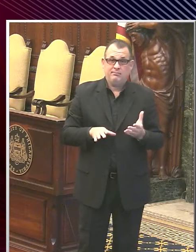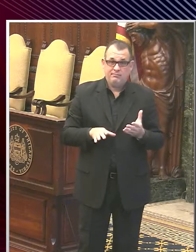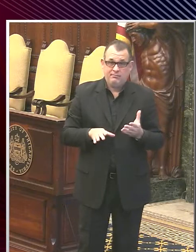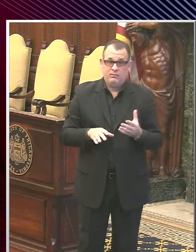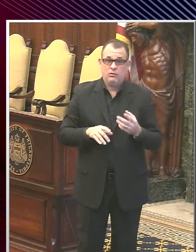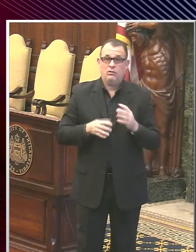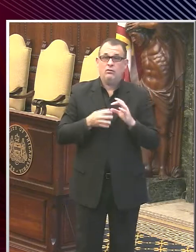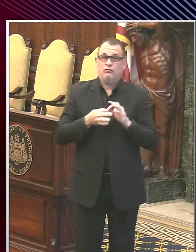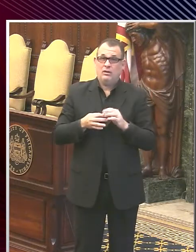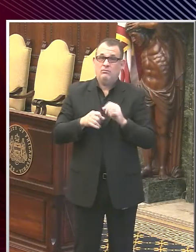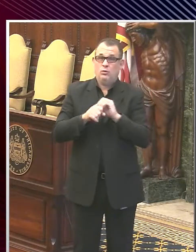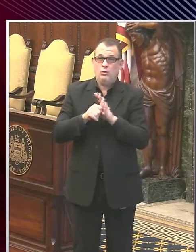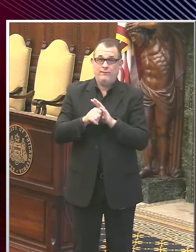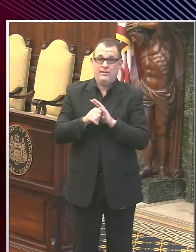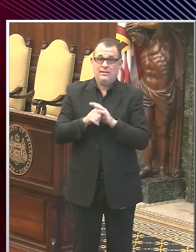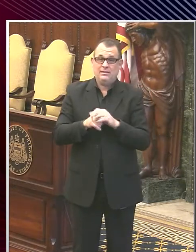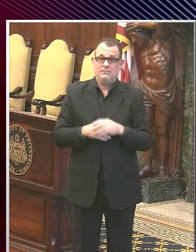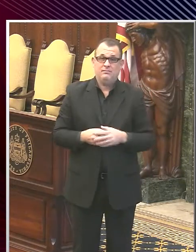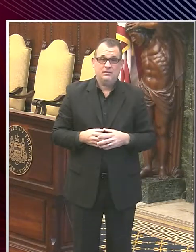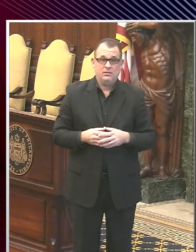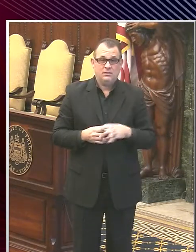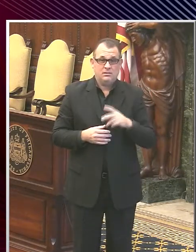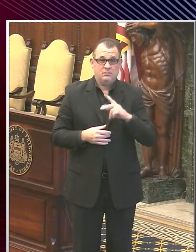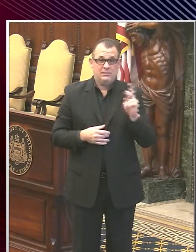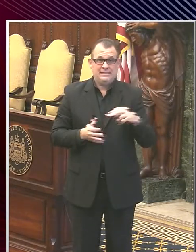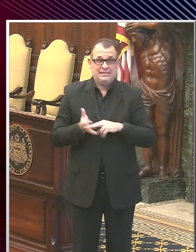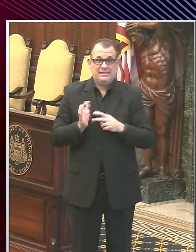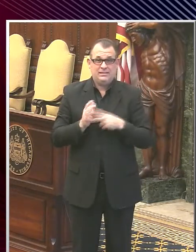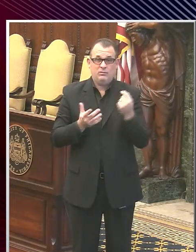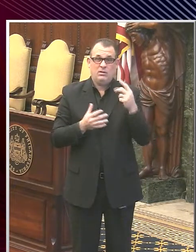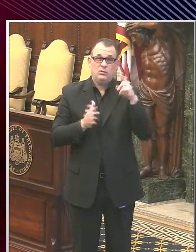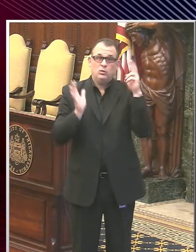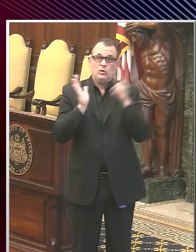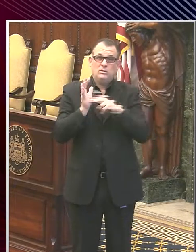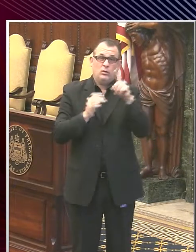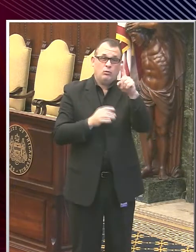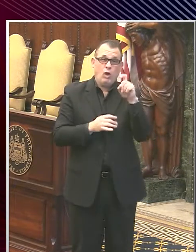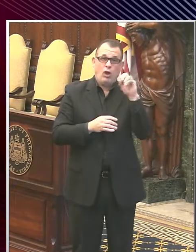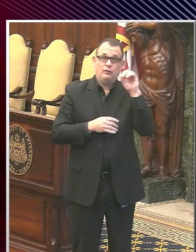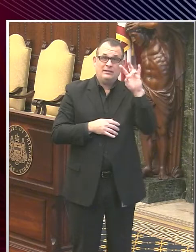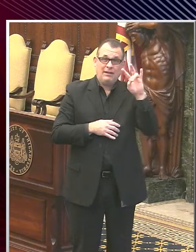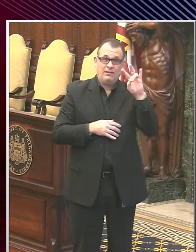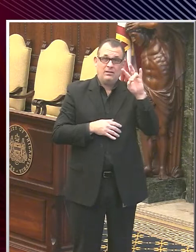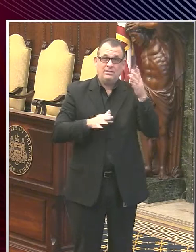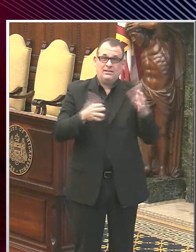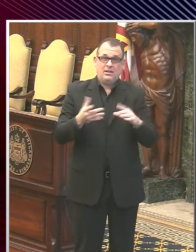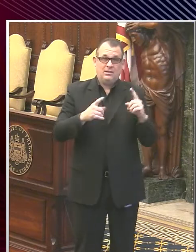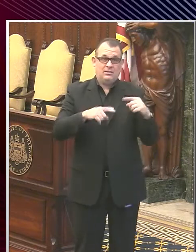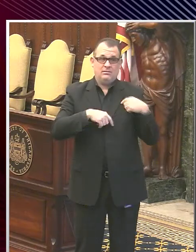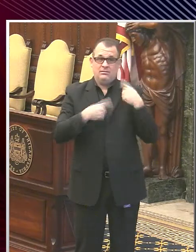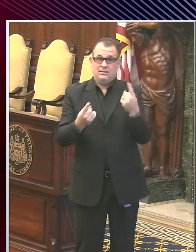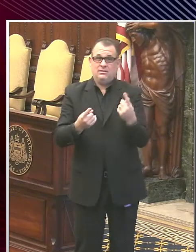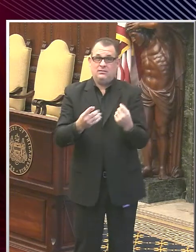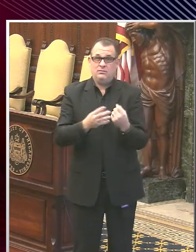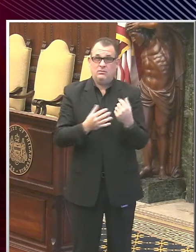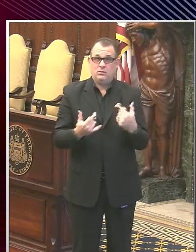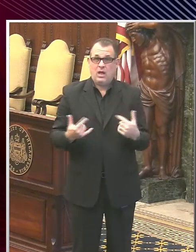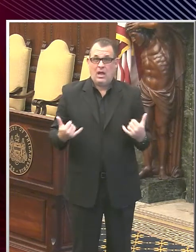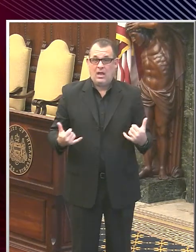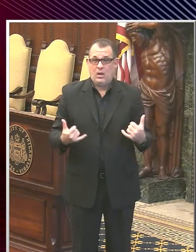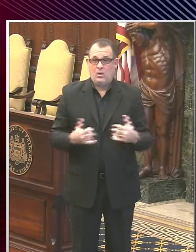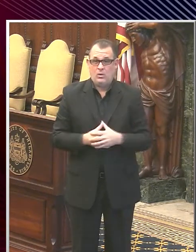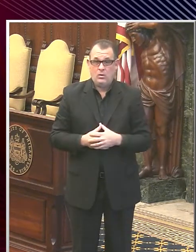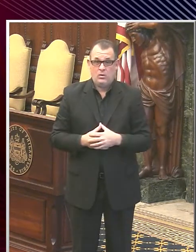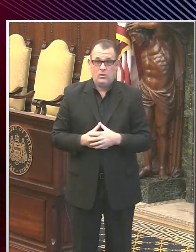residents, bringing us to a total of 2,107 since the beginning of the epidemic. Now, our data from deaths is typically delayed,